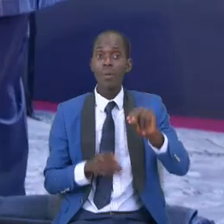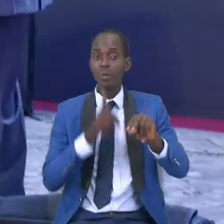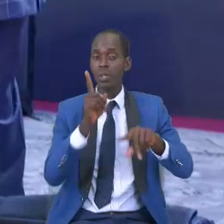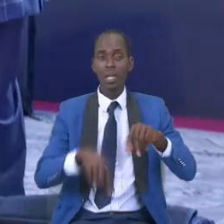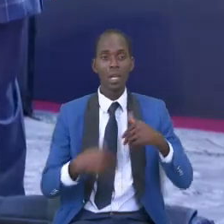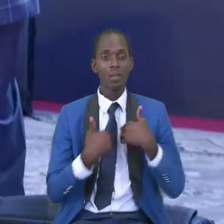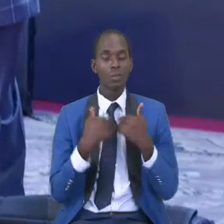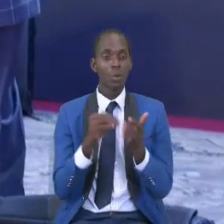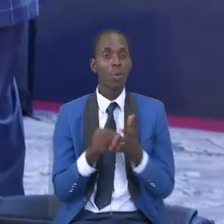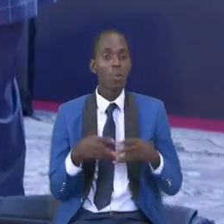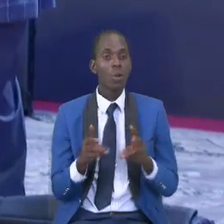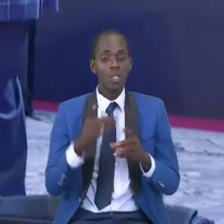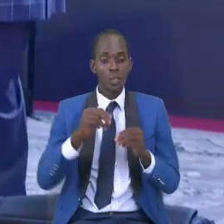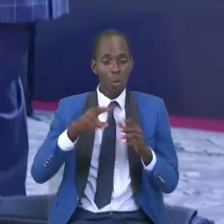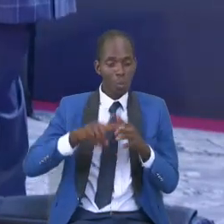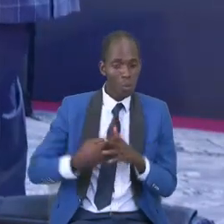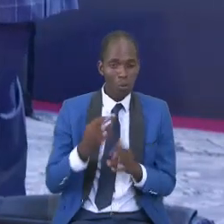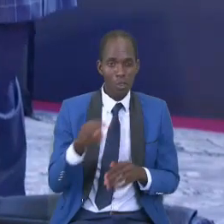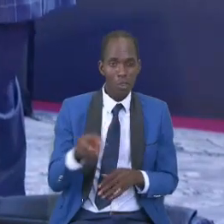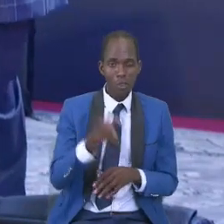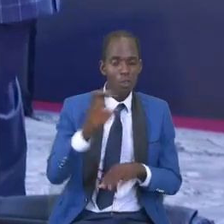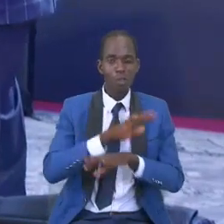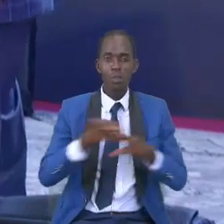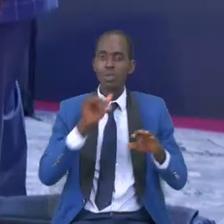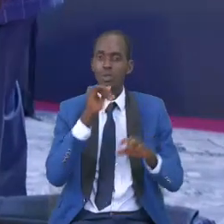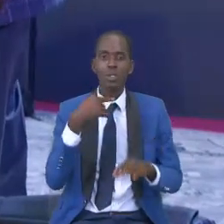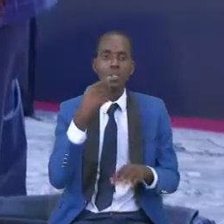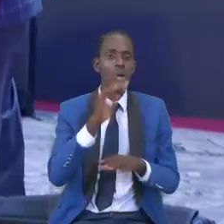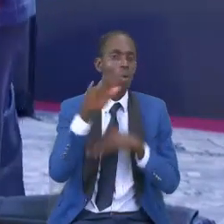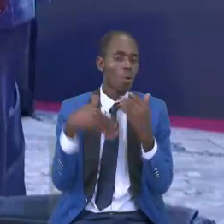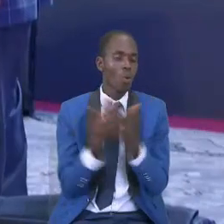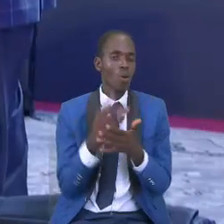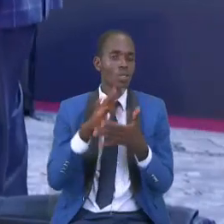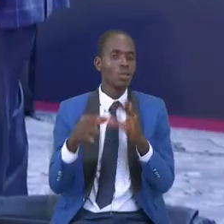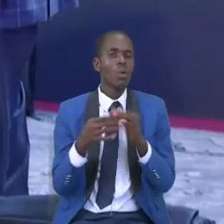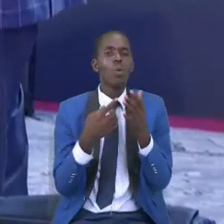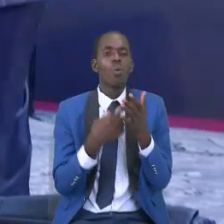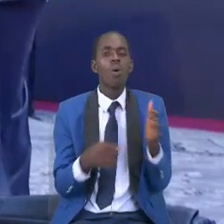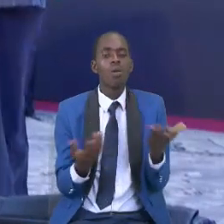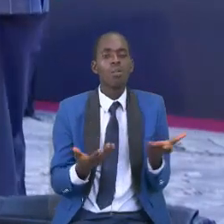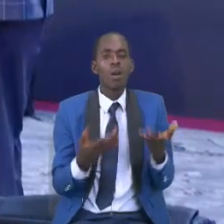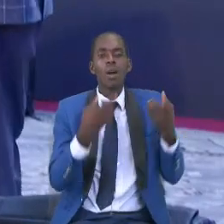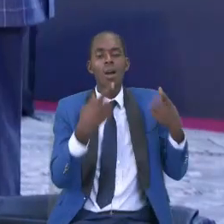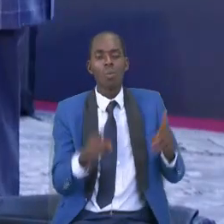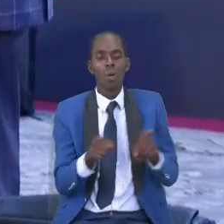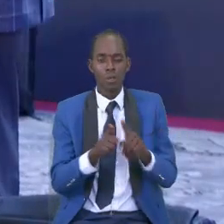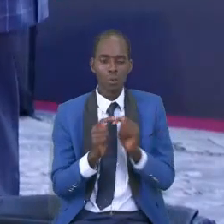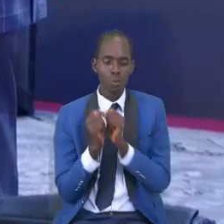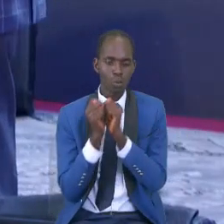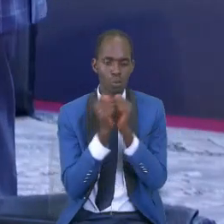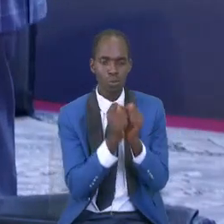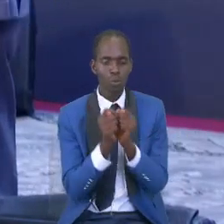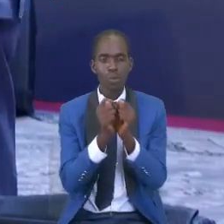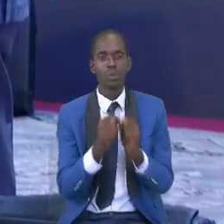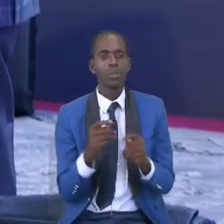The beginning of the journey does not tell the whole story. What happens as you go along, again, against the